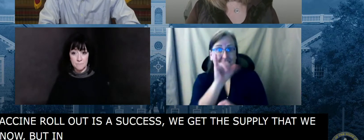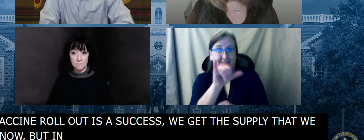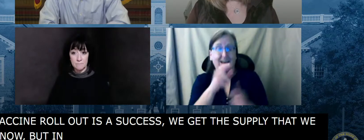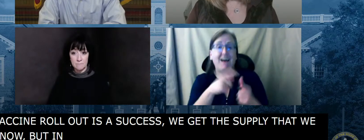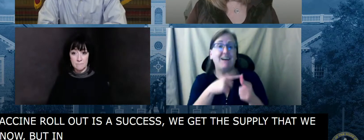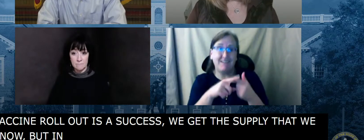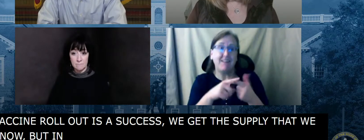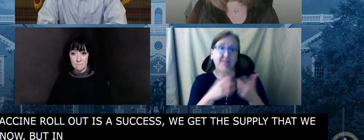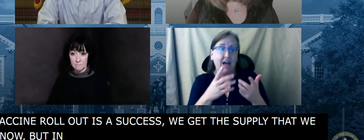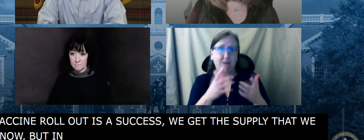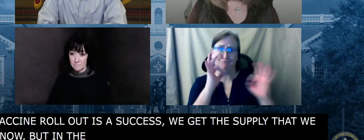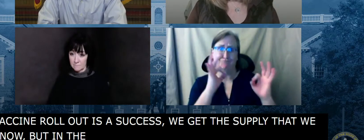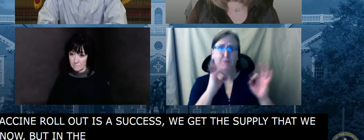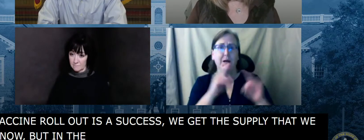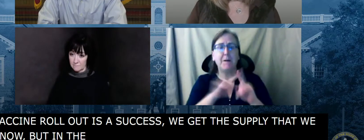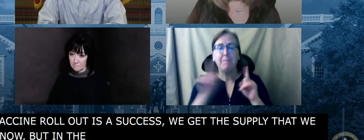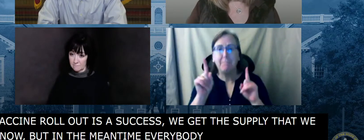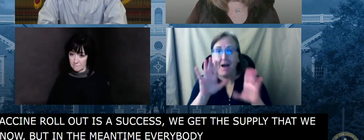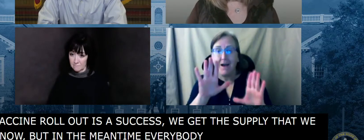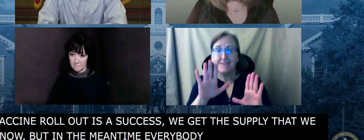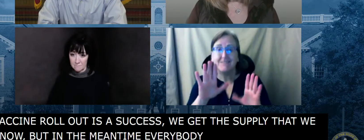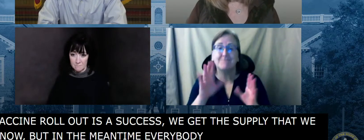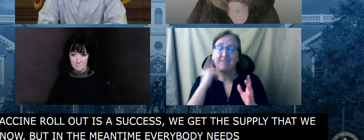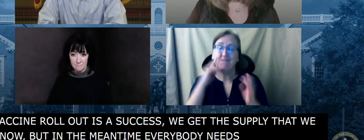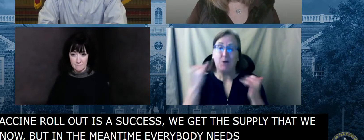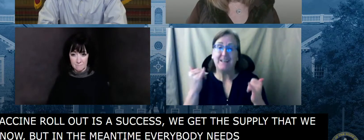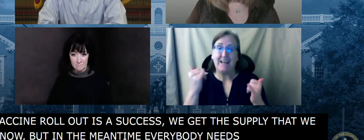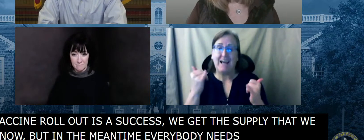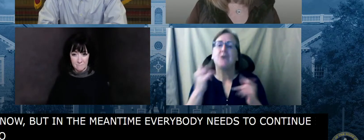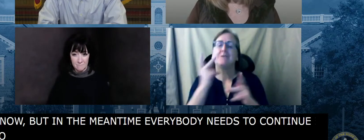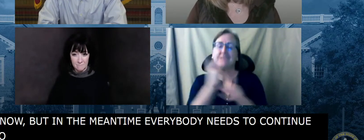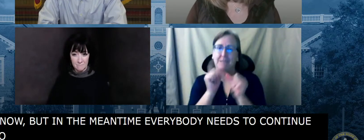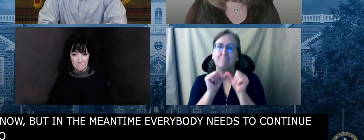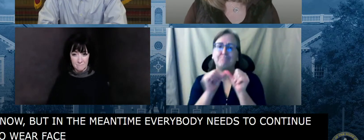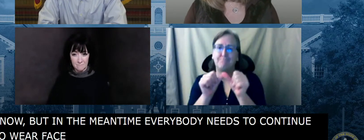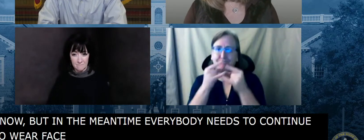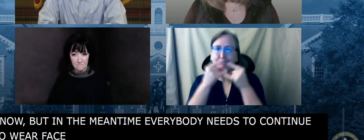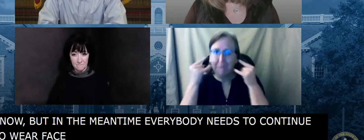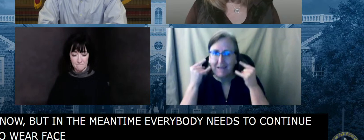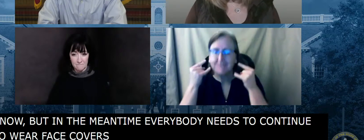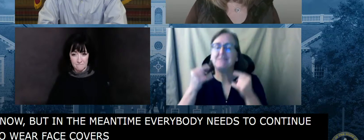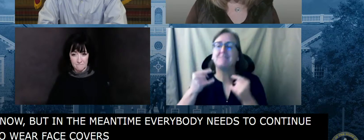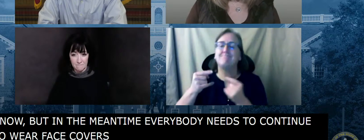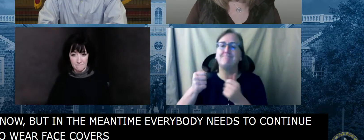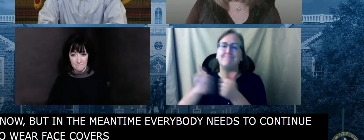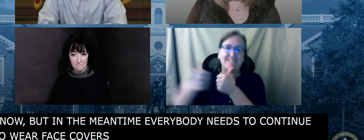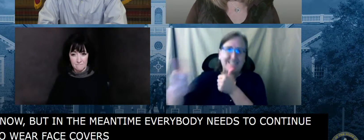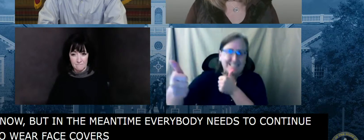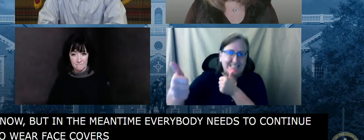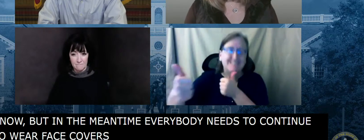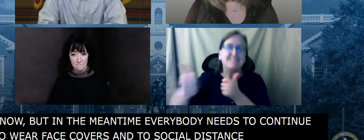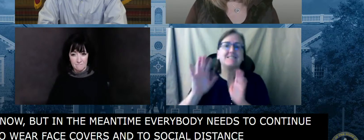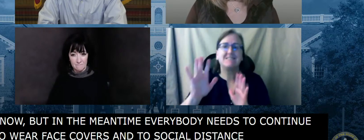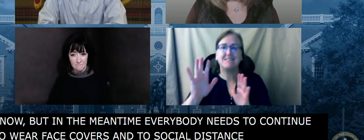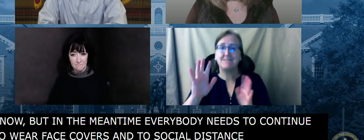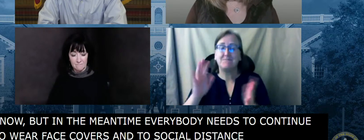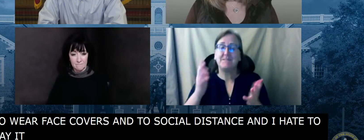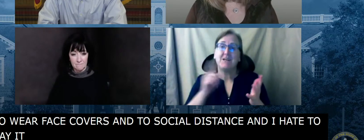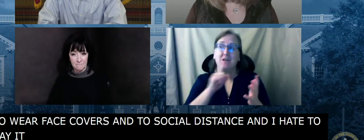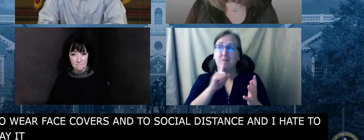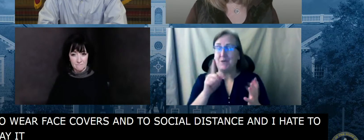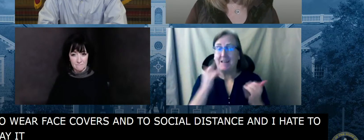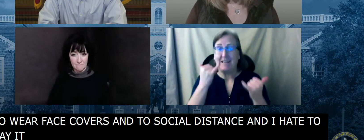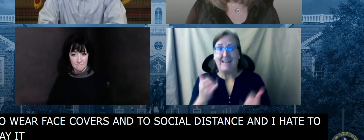to continue to wear face coverings and to social distance. And you know, I hate to say it, but as we're starting to see some